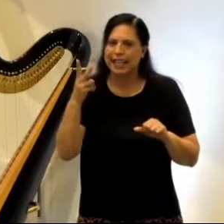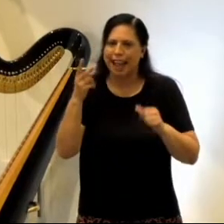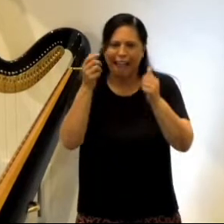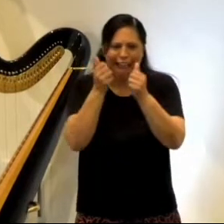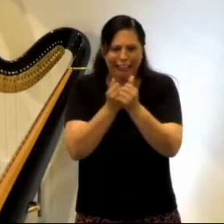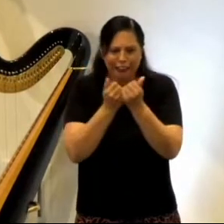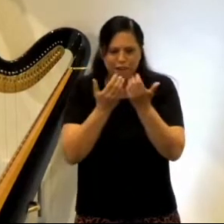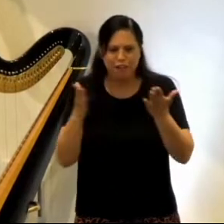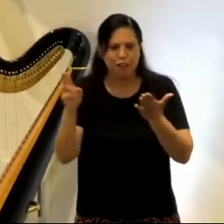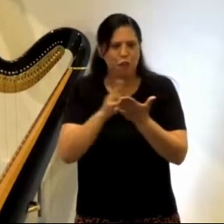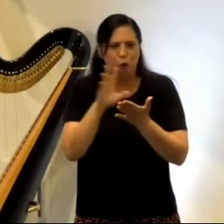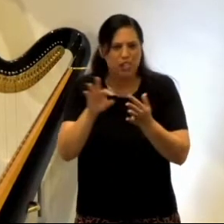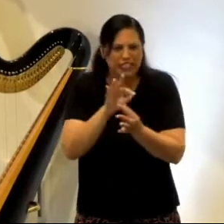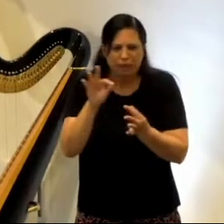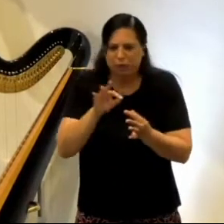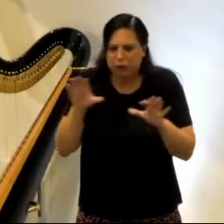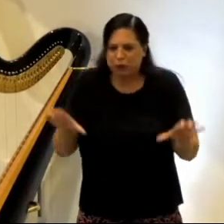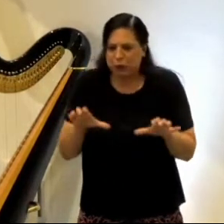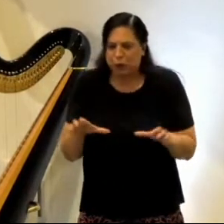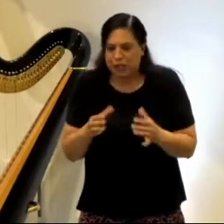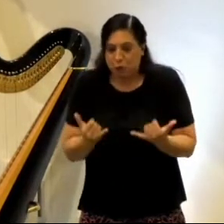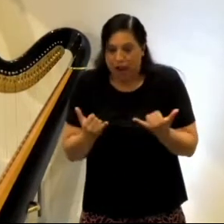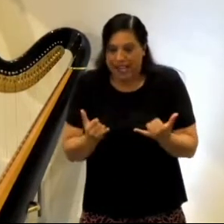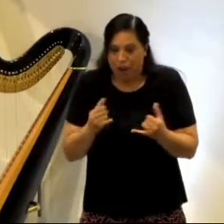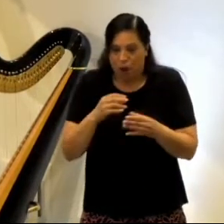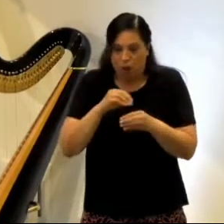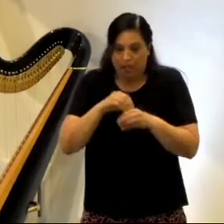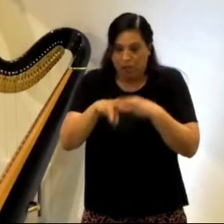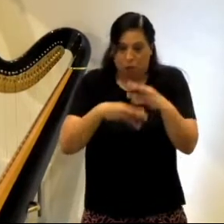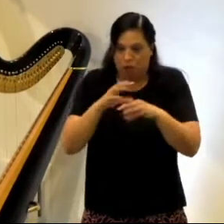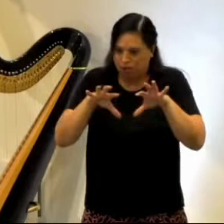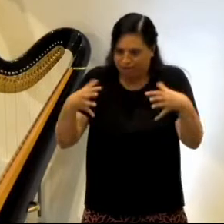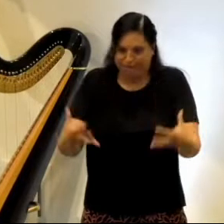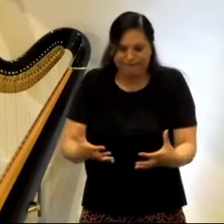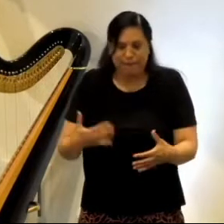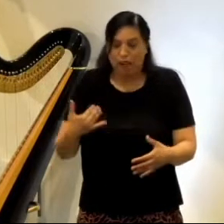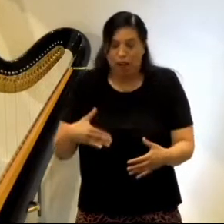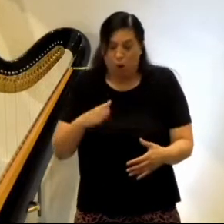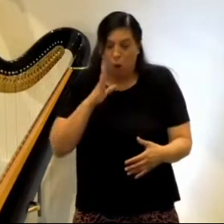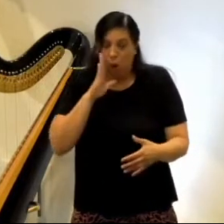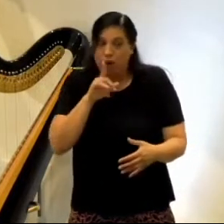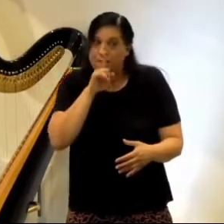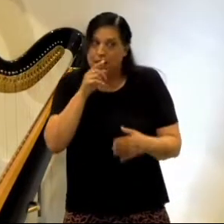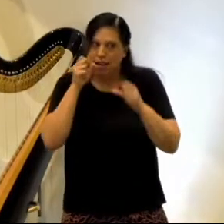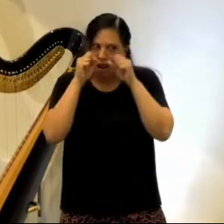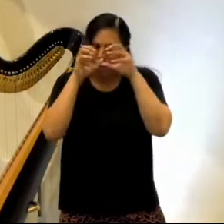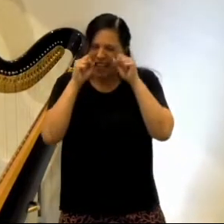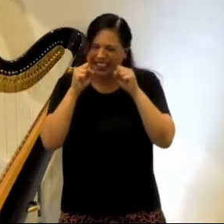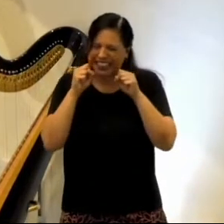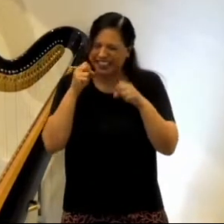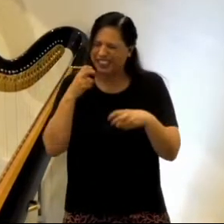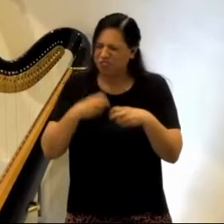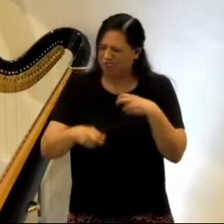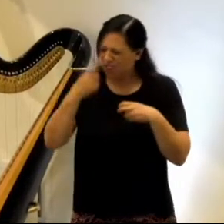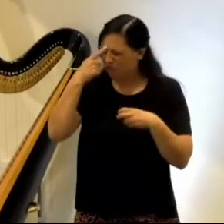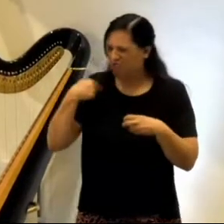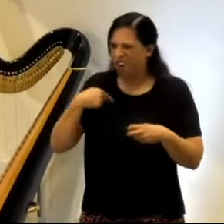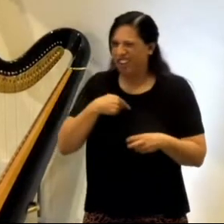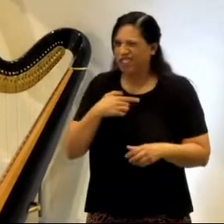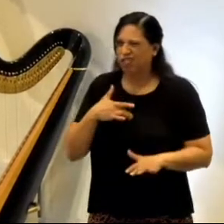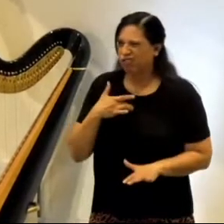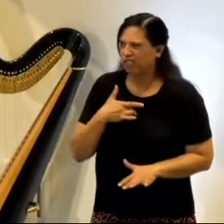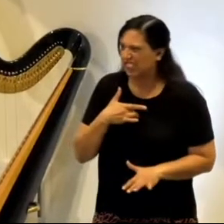was doing all over the world right now. It would be amazing. Because sometimes it's hard for us to sense that the Holy Spirit's really